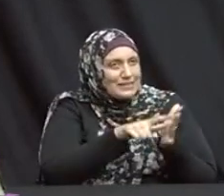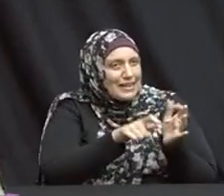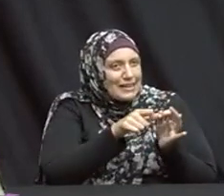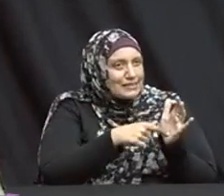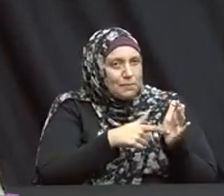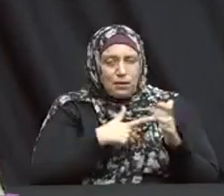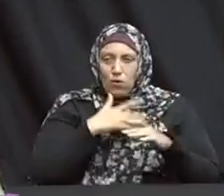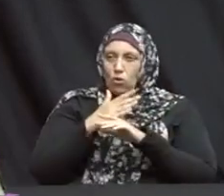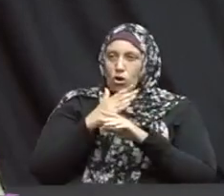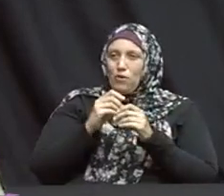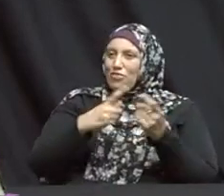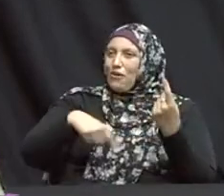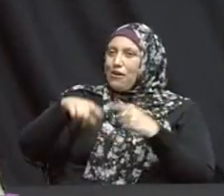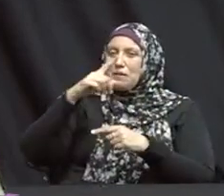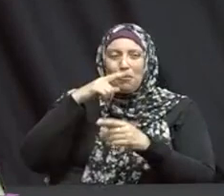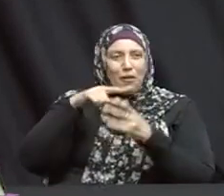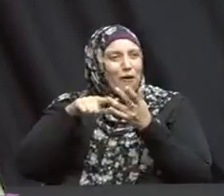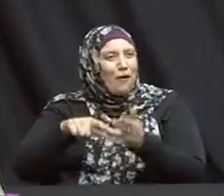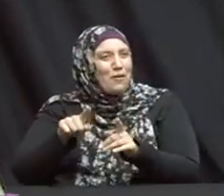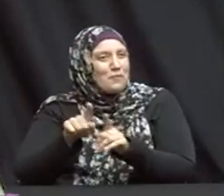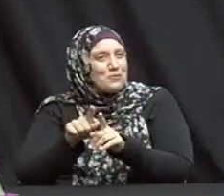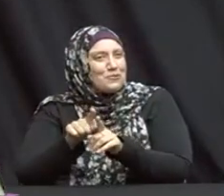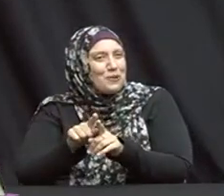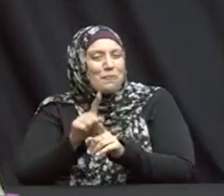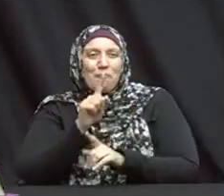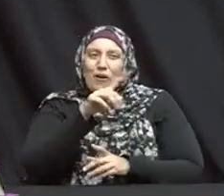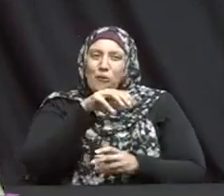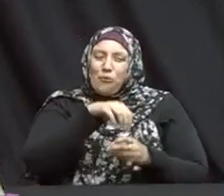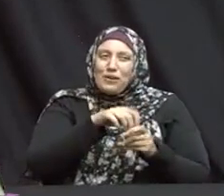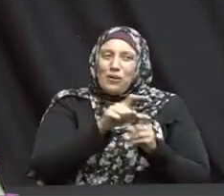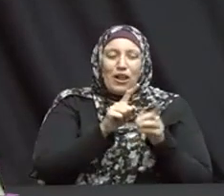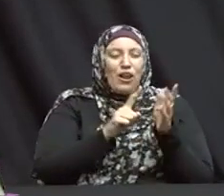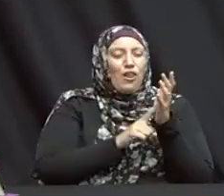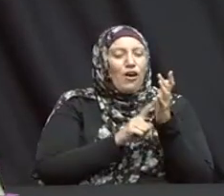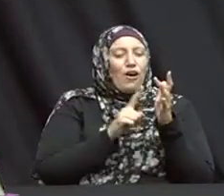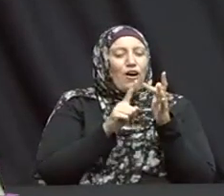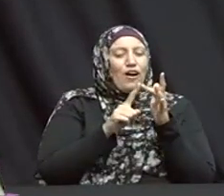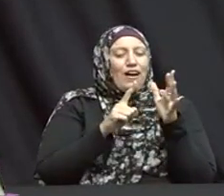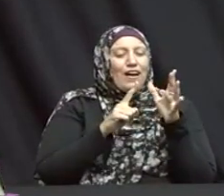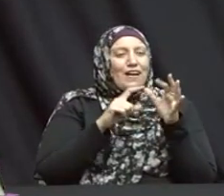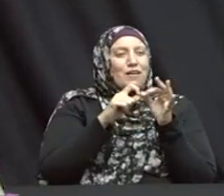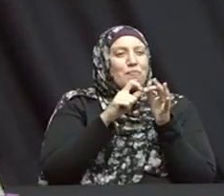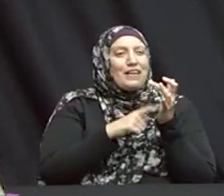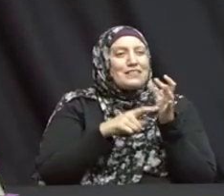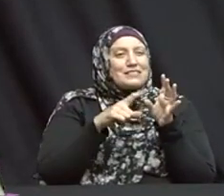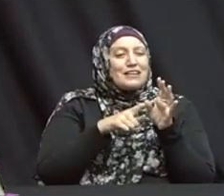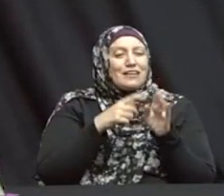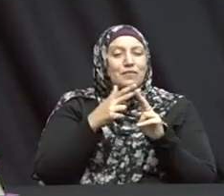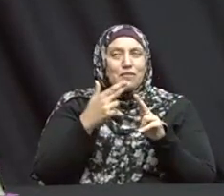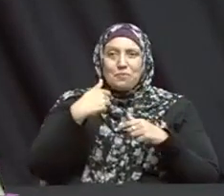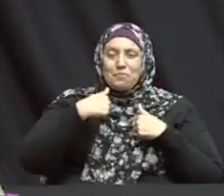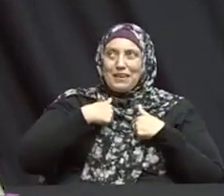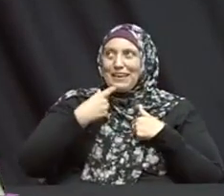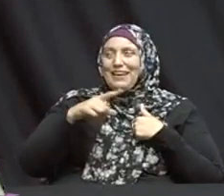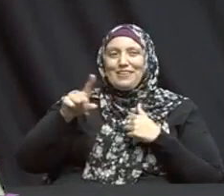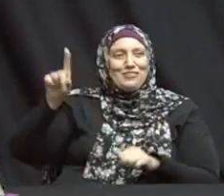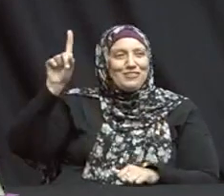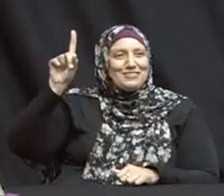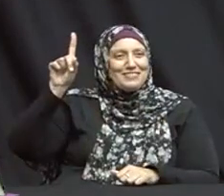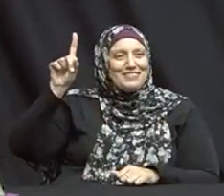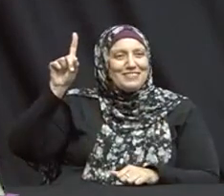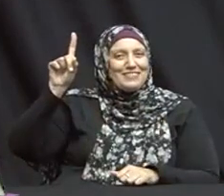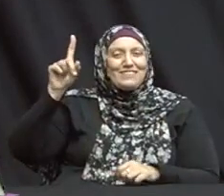to human beings, also includes my liabilities between me and God. If there is a liability, like for example,